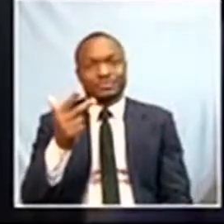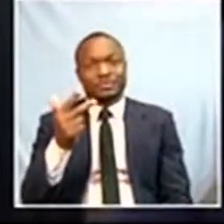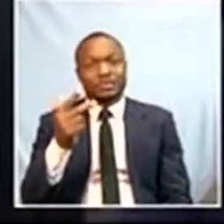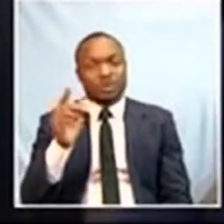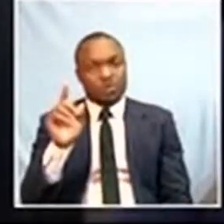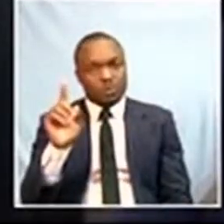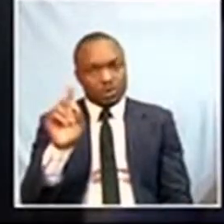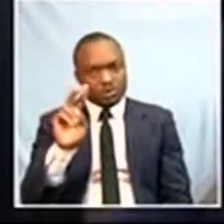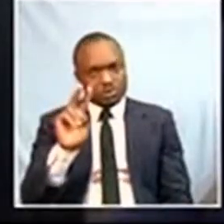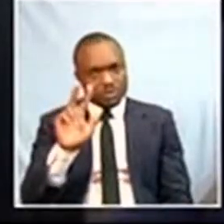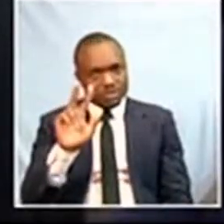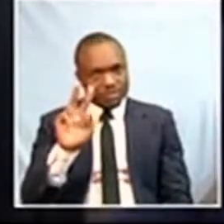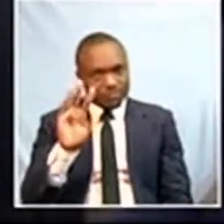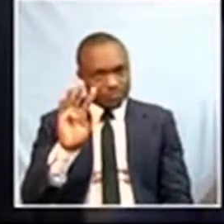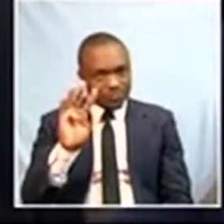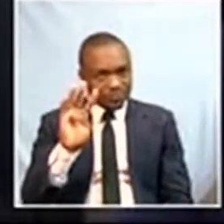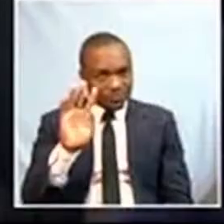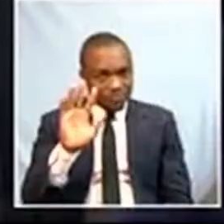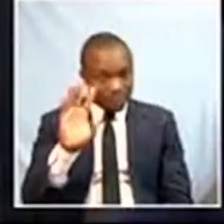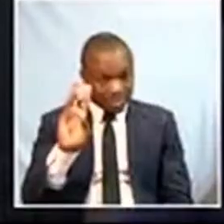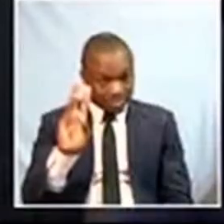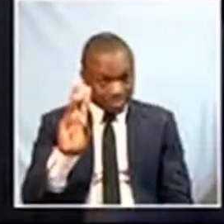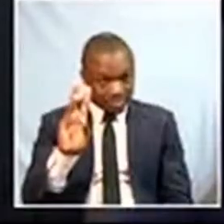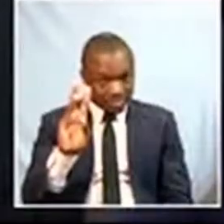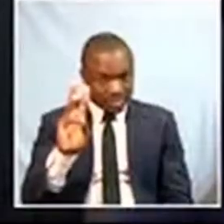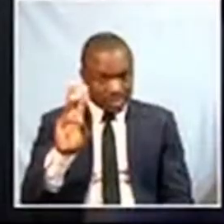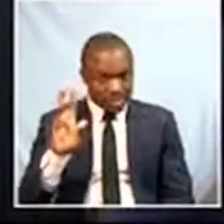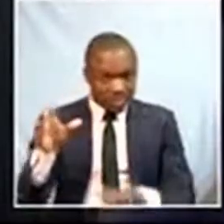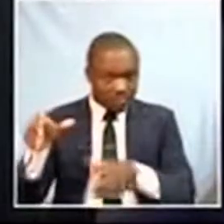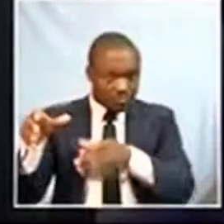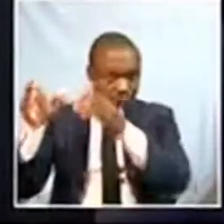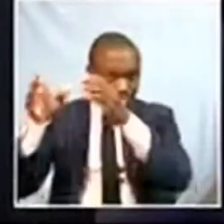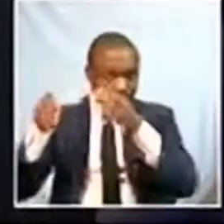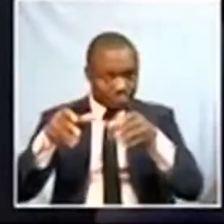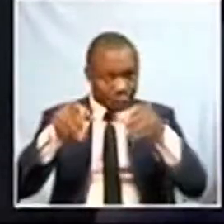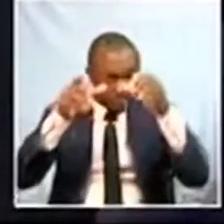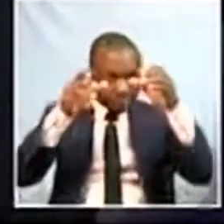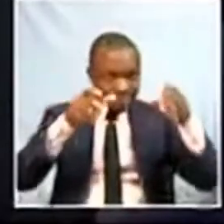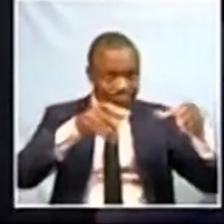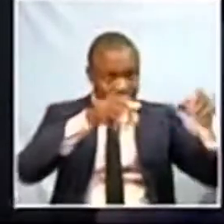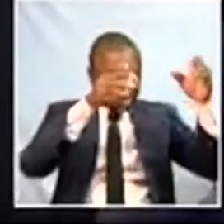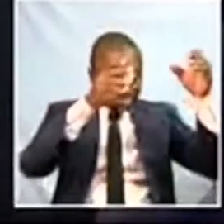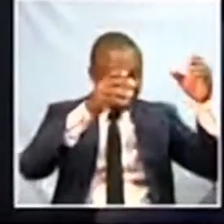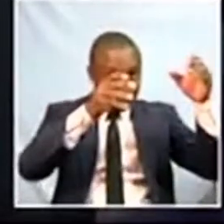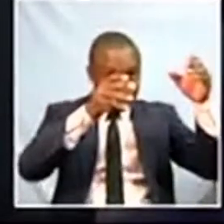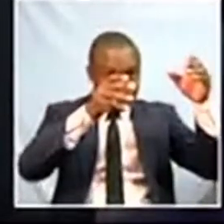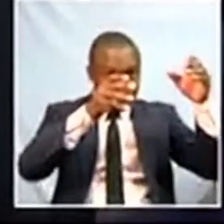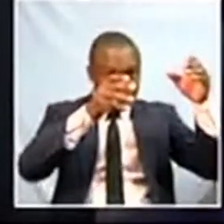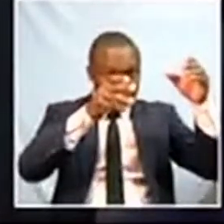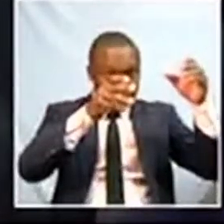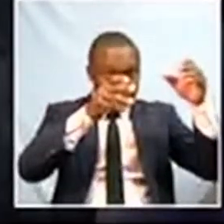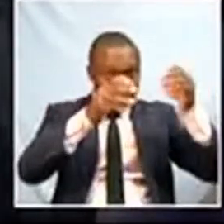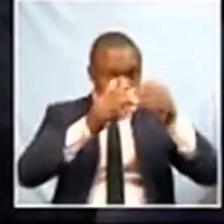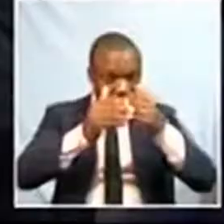1, 2, 3, 4, 5, 6 pillars with extended roof.